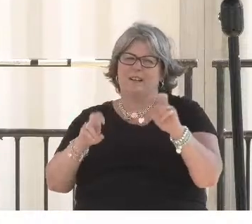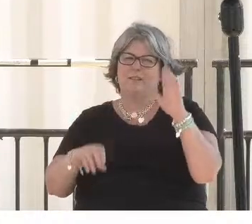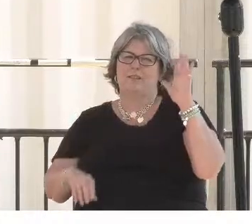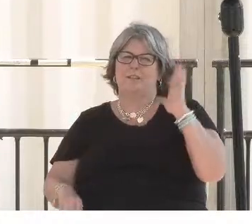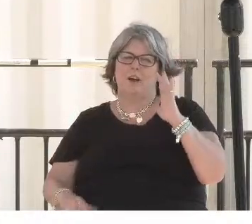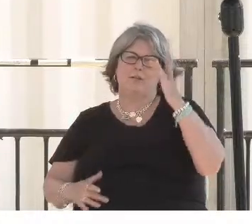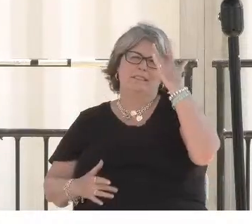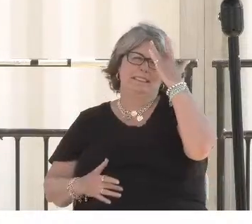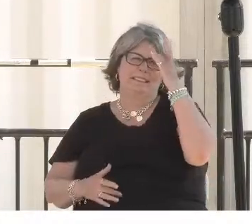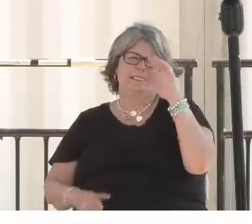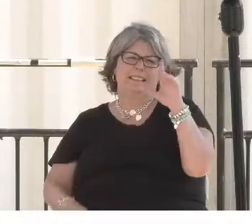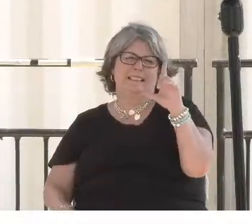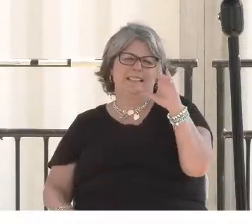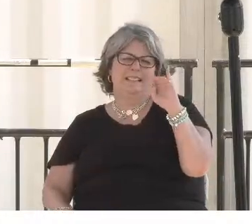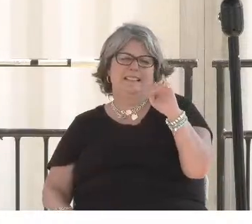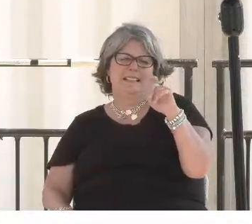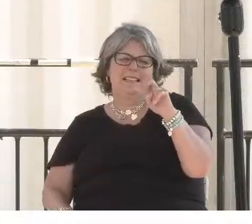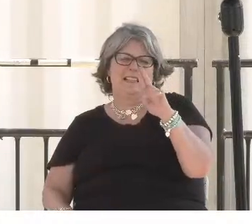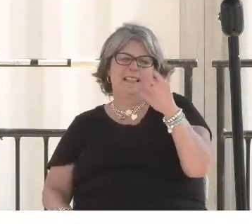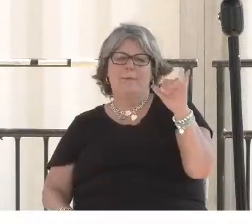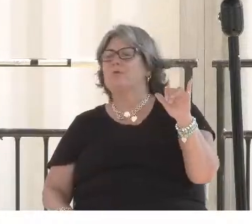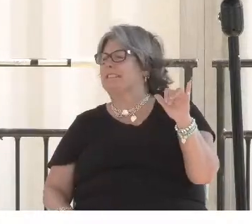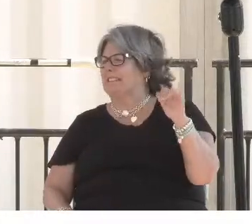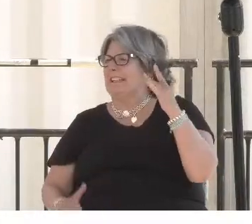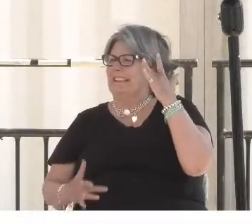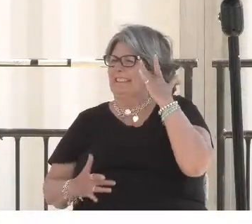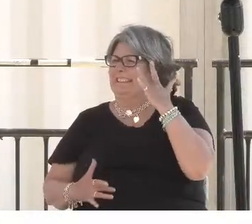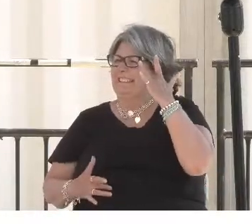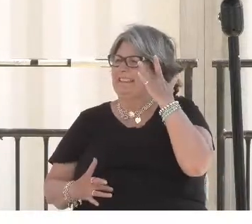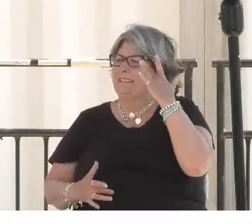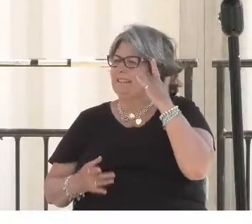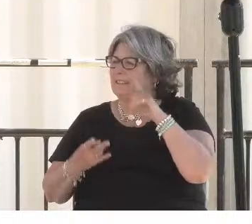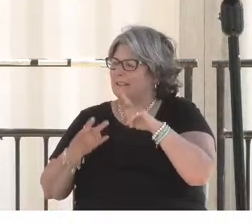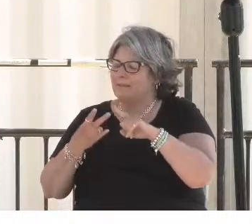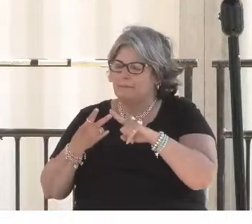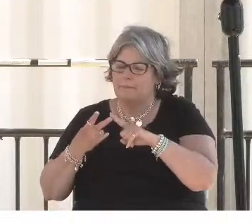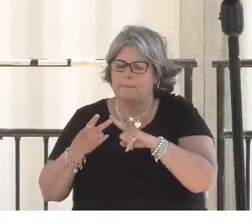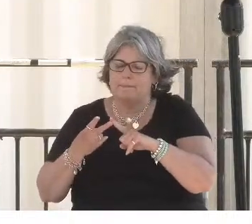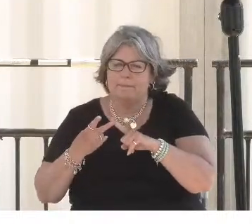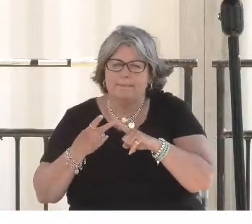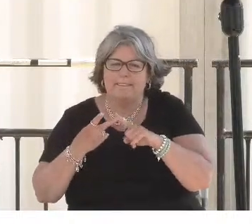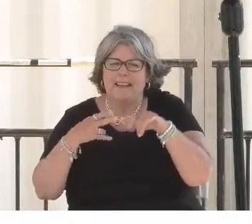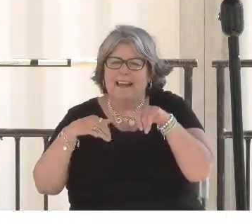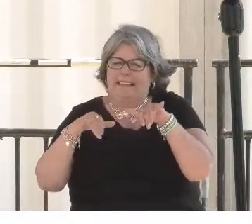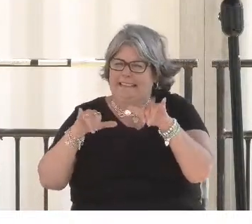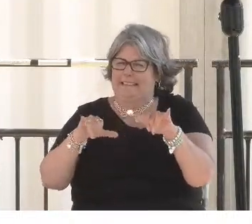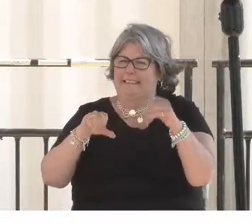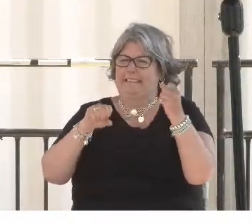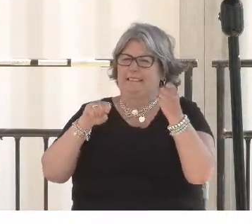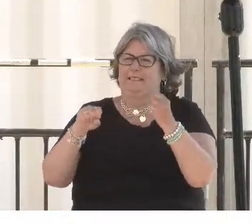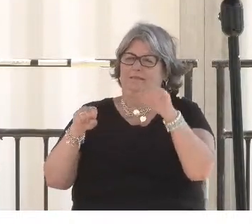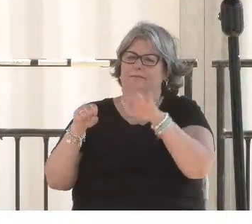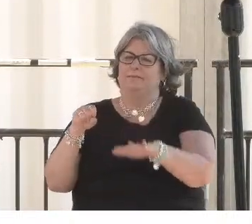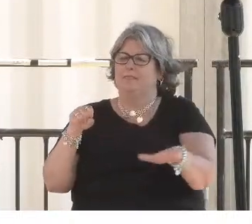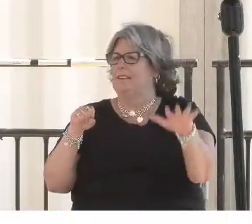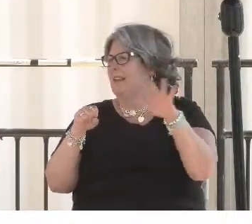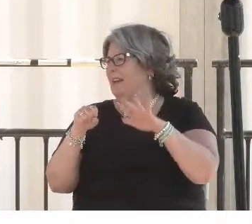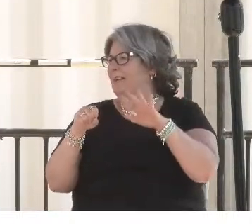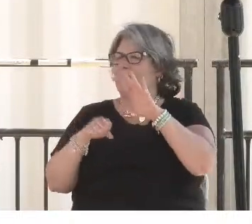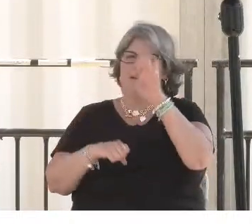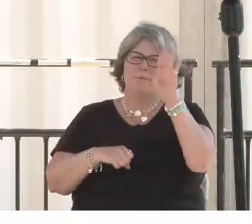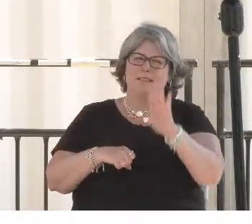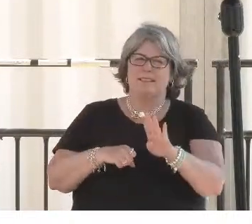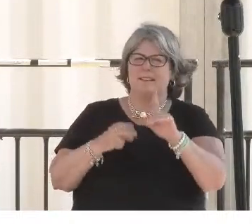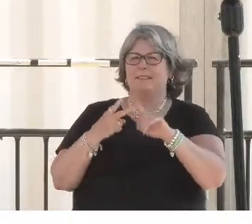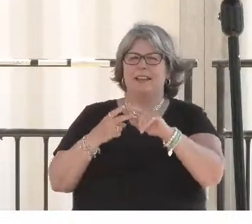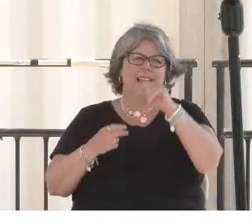oldest human known diseases, and they're still very predominantly in areas like Brazil and